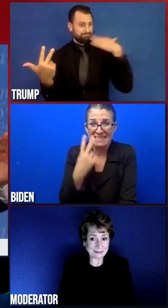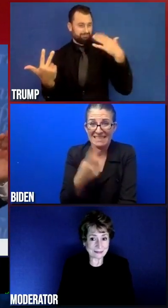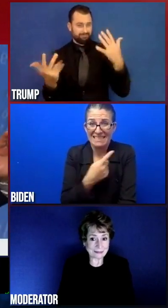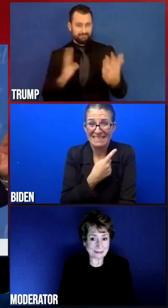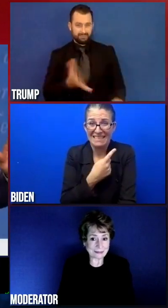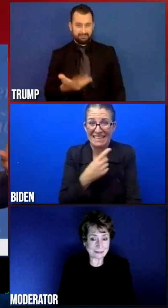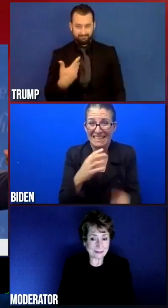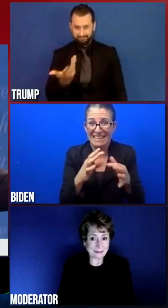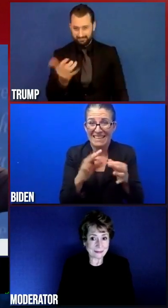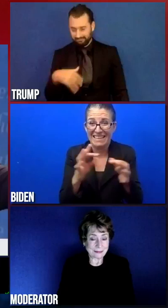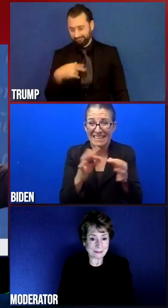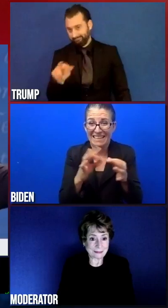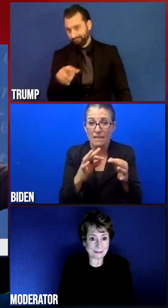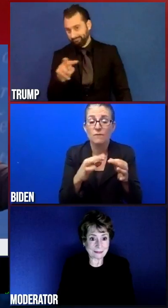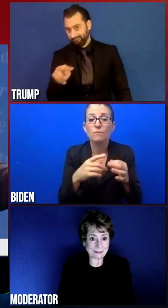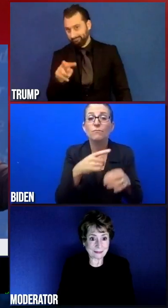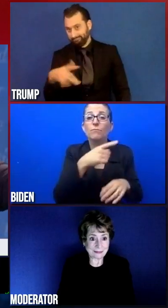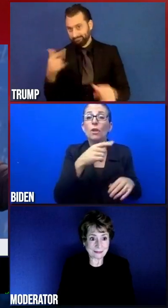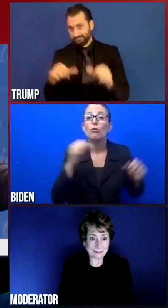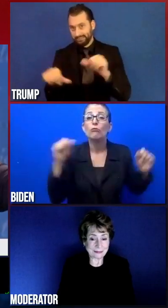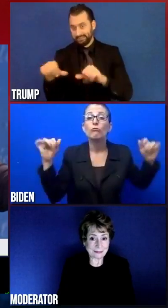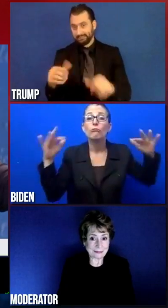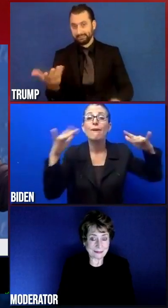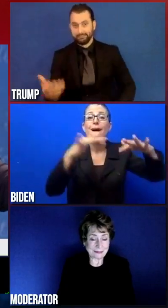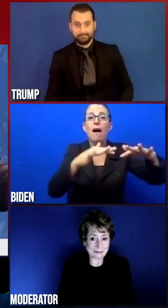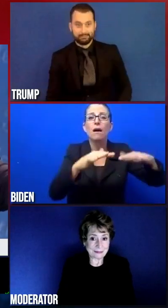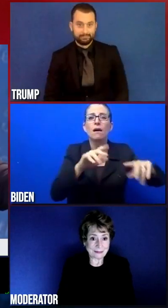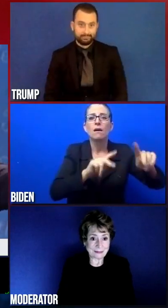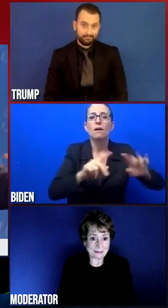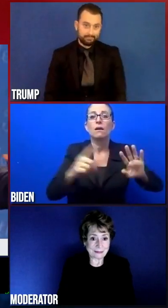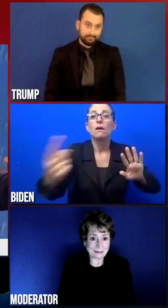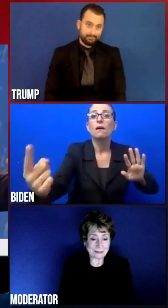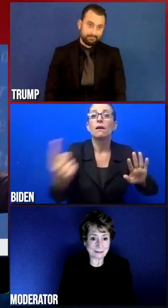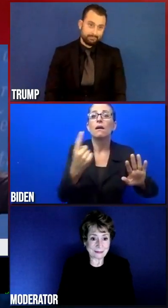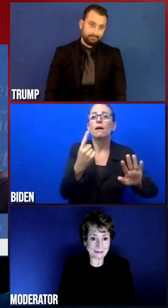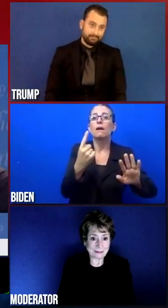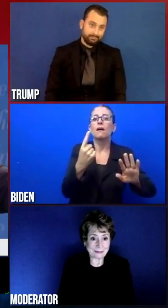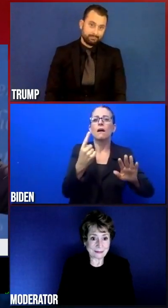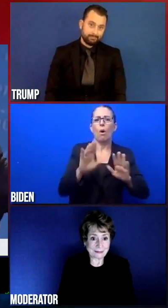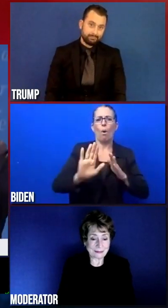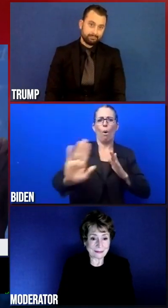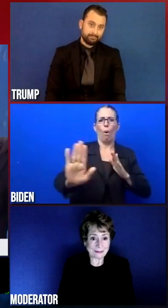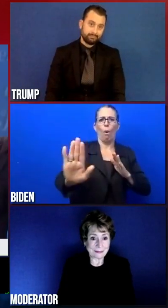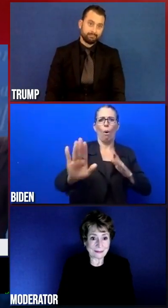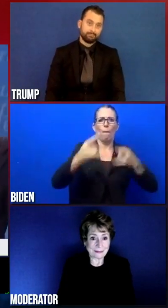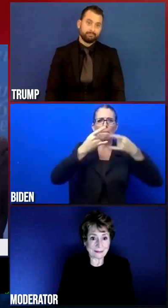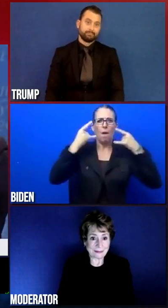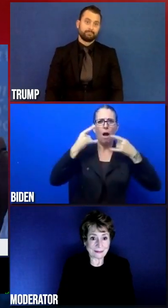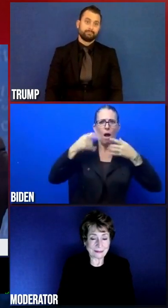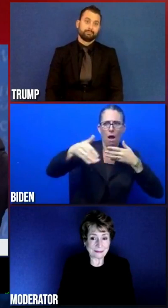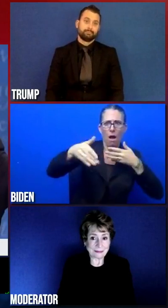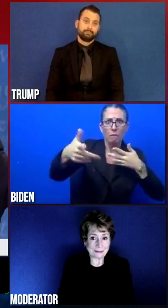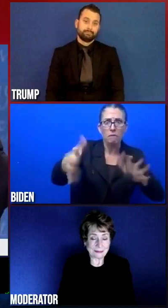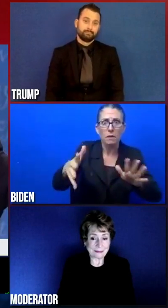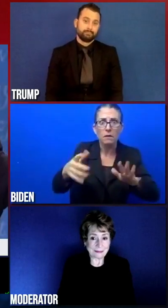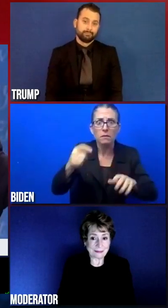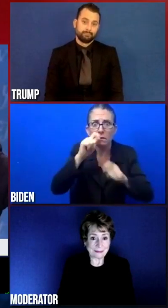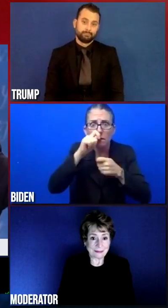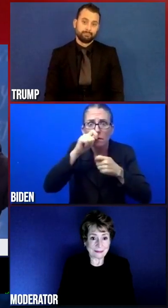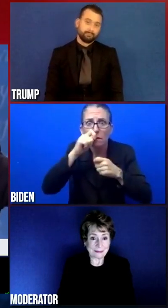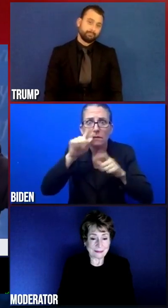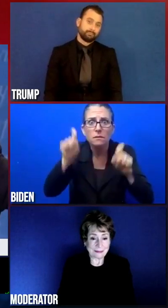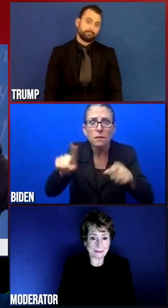no, stand back. Put on your mask. Put on a mask. Have you been tested? I'm way far away from those other